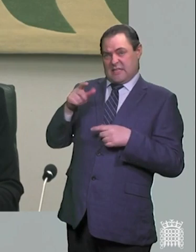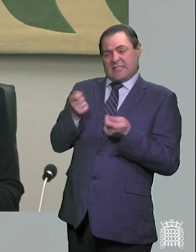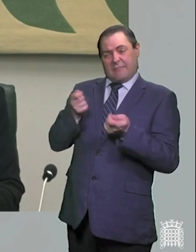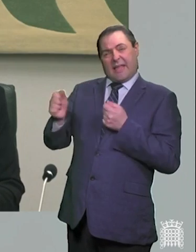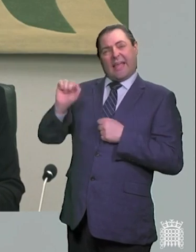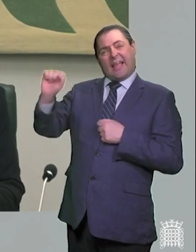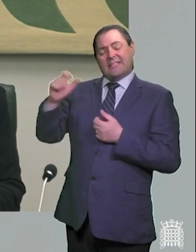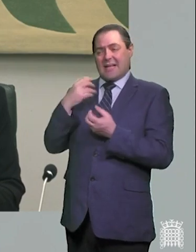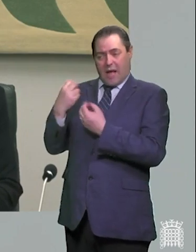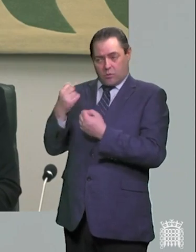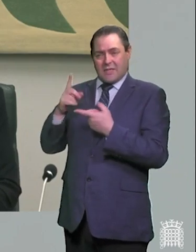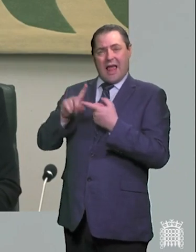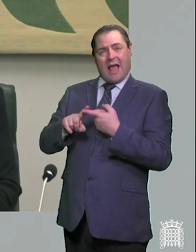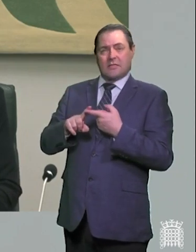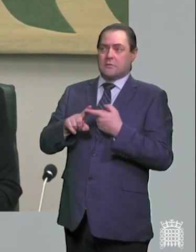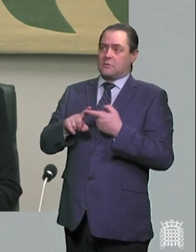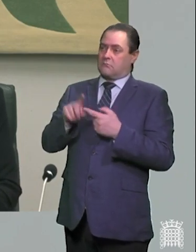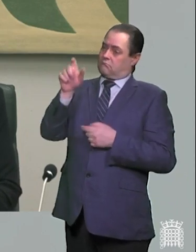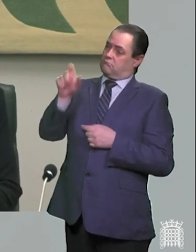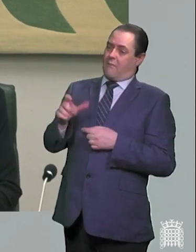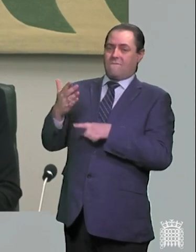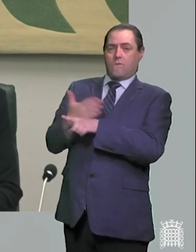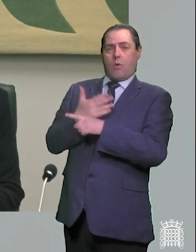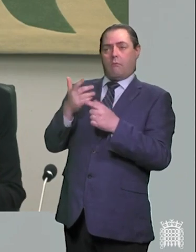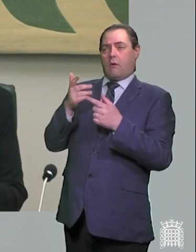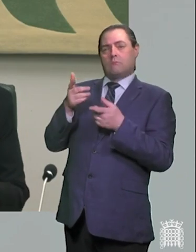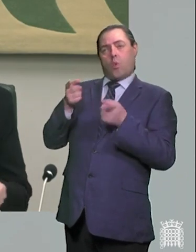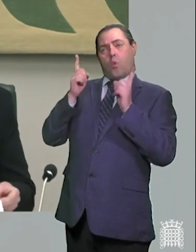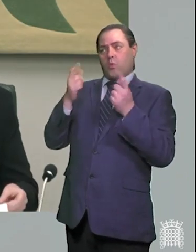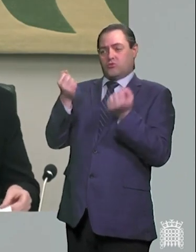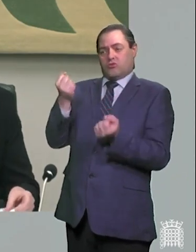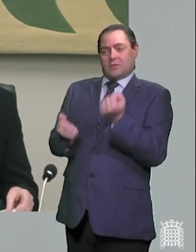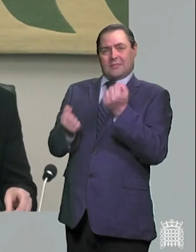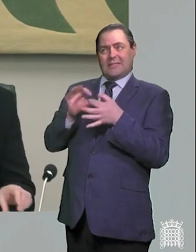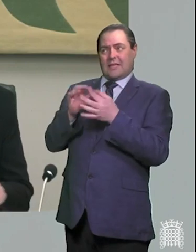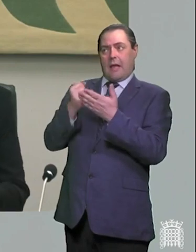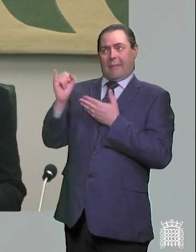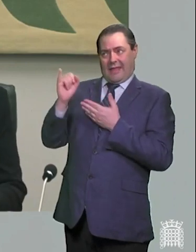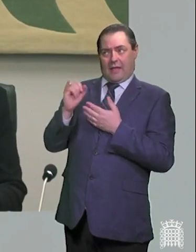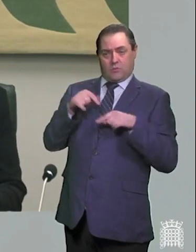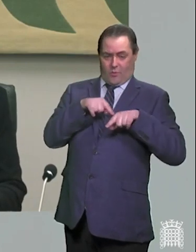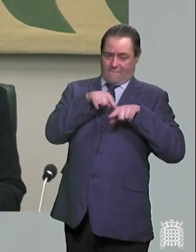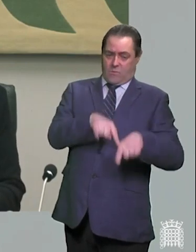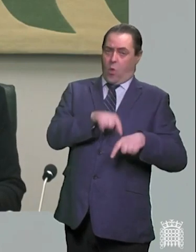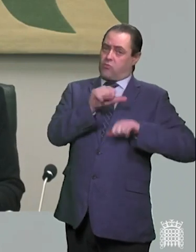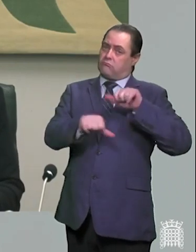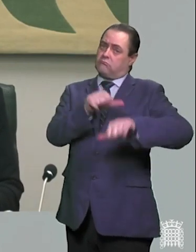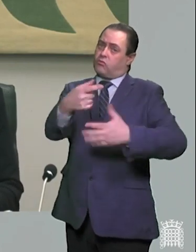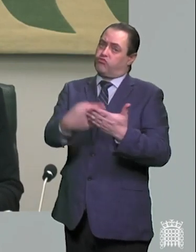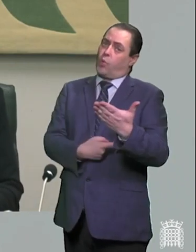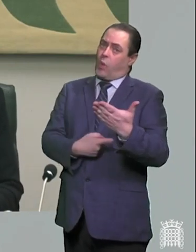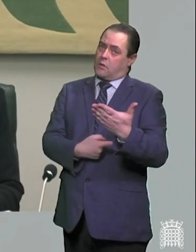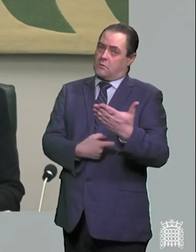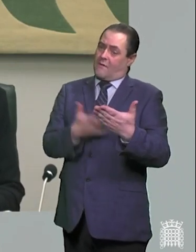Appeal. We have not changed the rules or the procedure. That is not within our remit. They are laid down by the